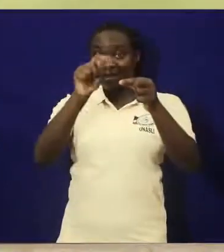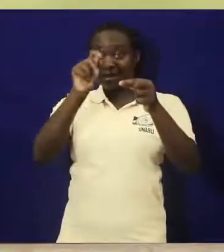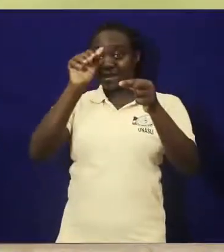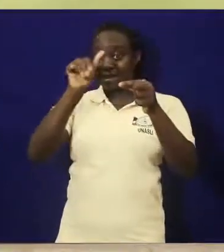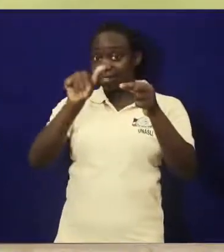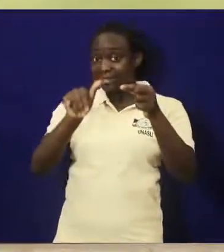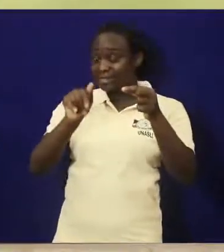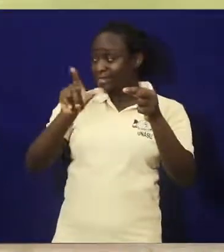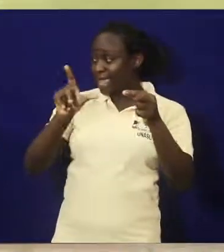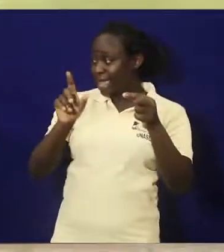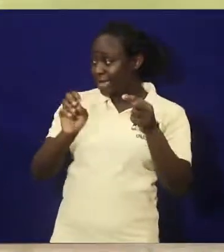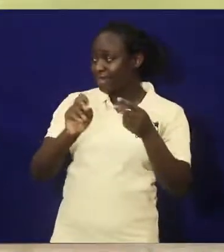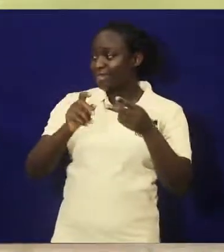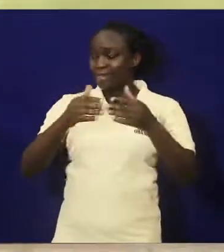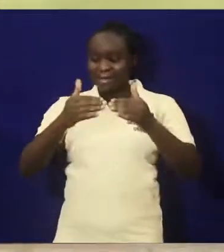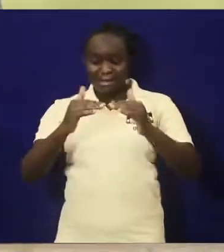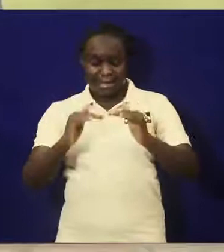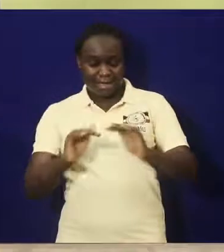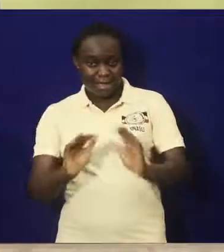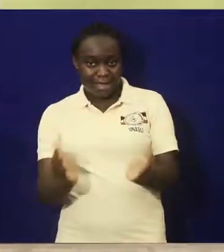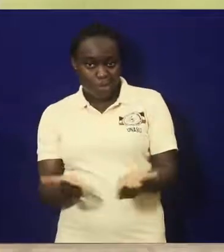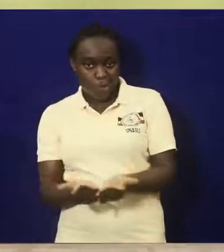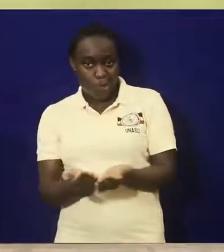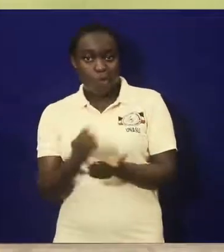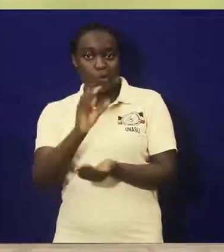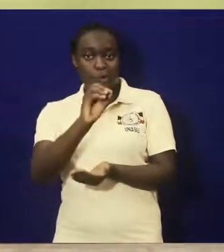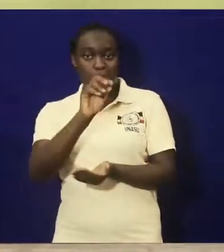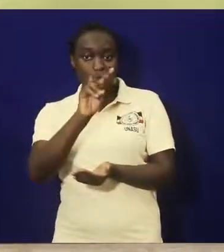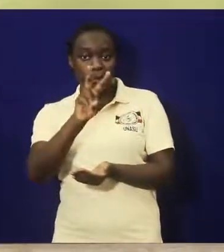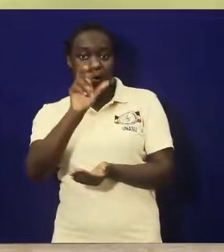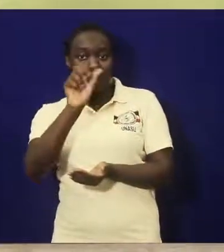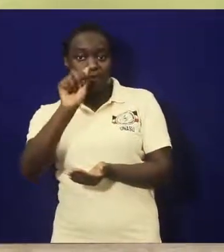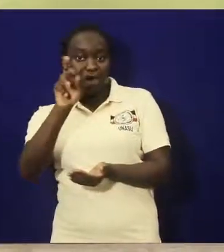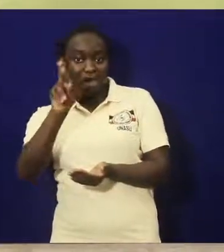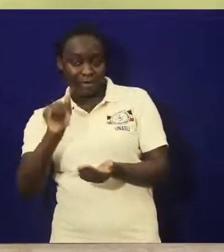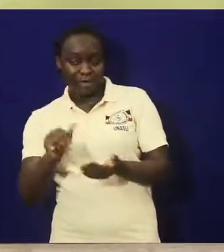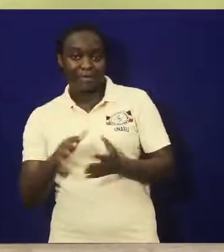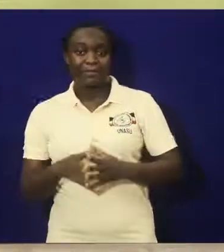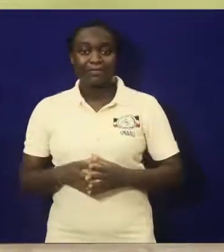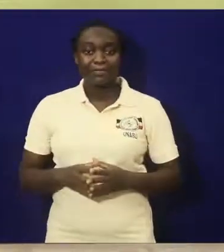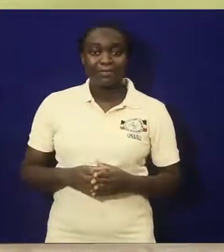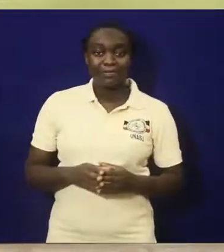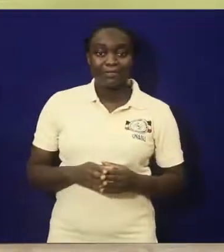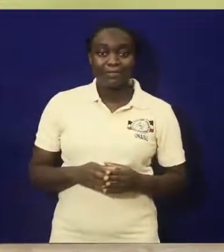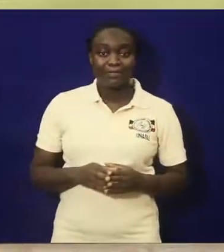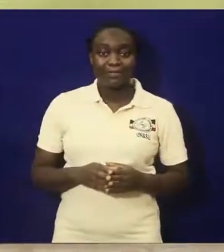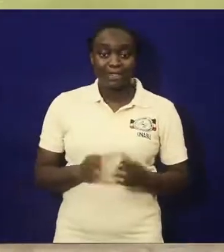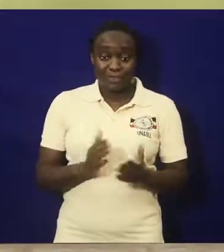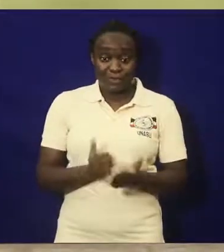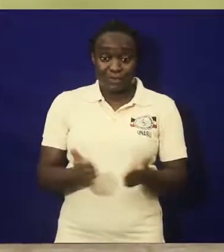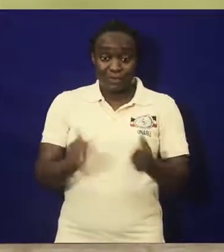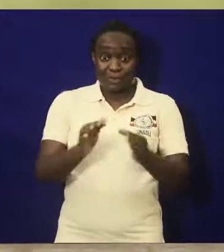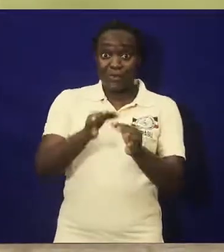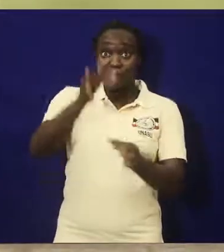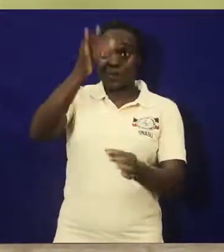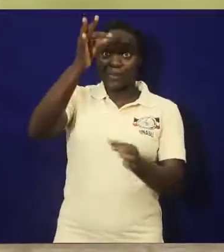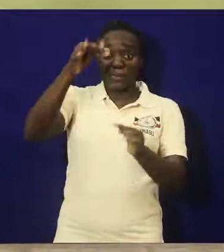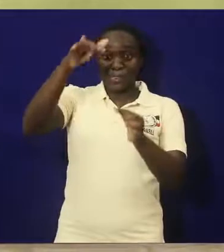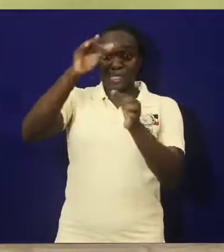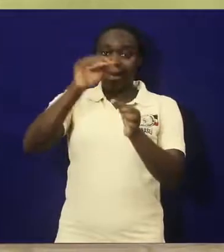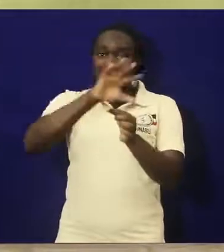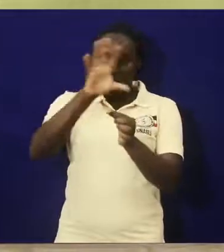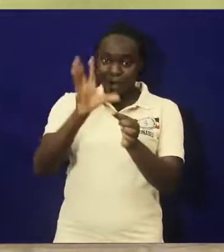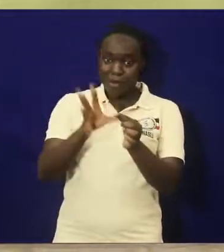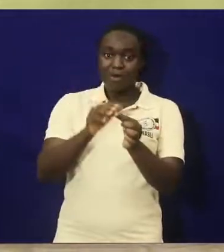It has the ovary, stigma, and style. Can you see that?